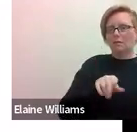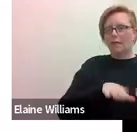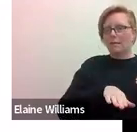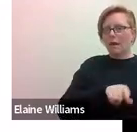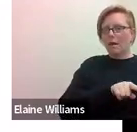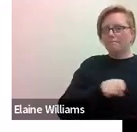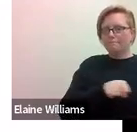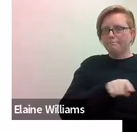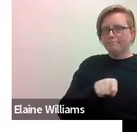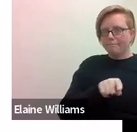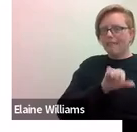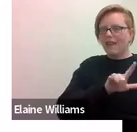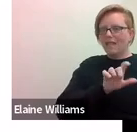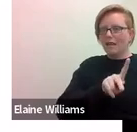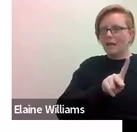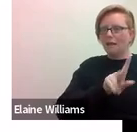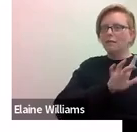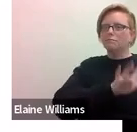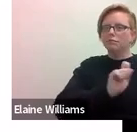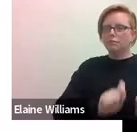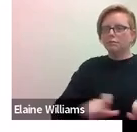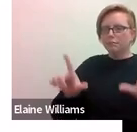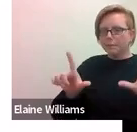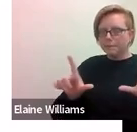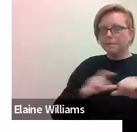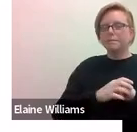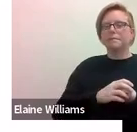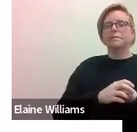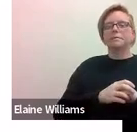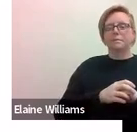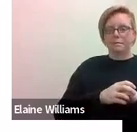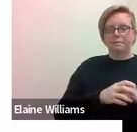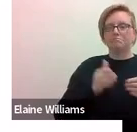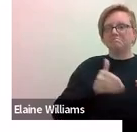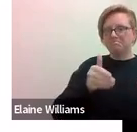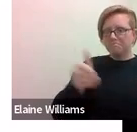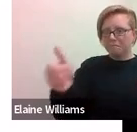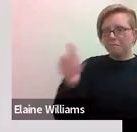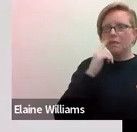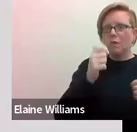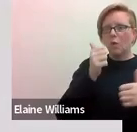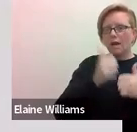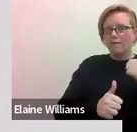slide. So as we continue to move through office hours, that's where all of those can be found.